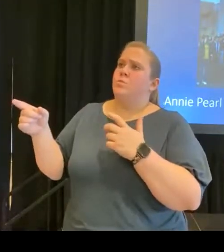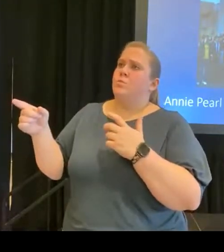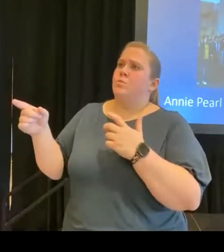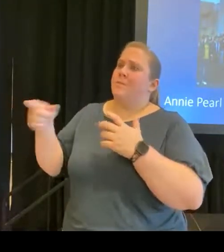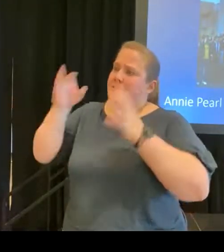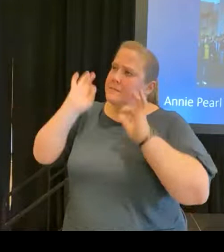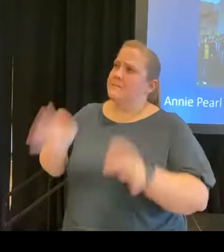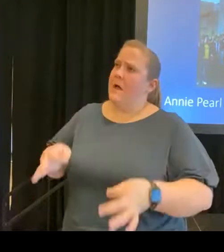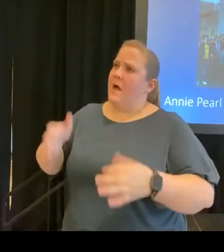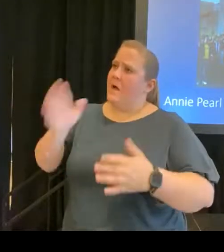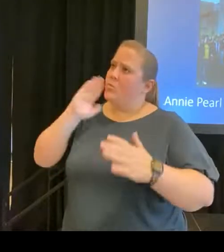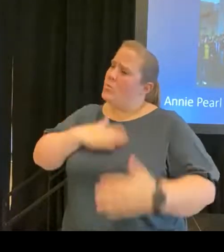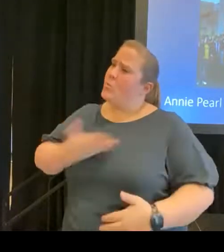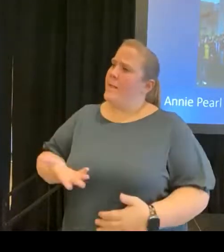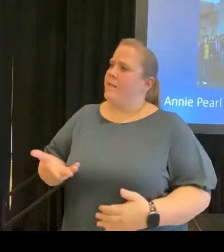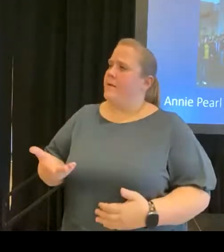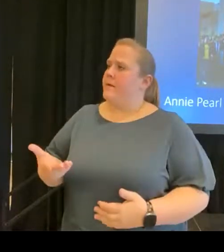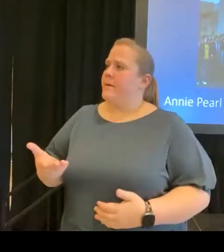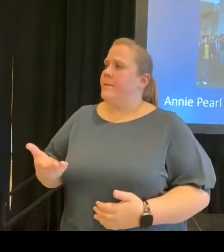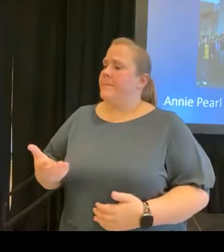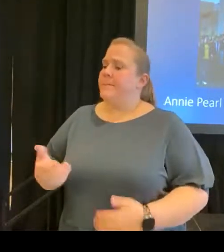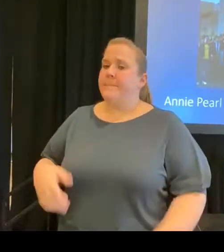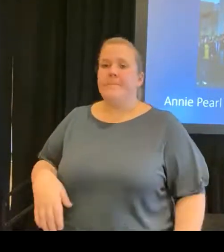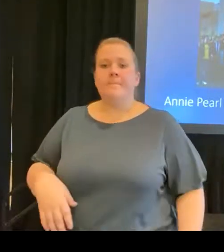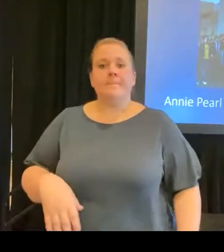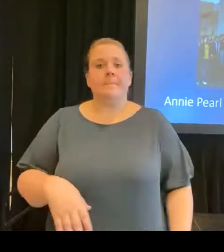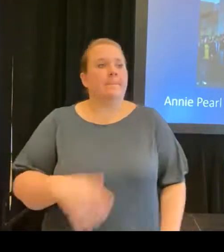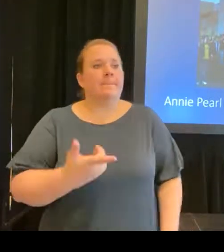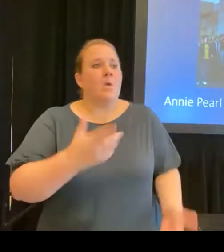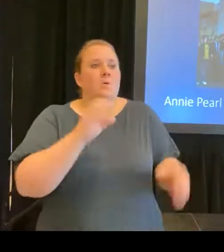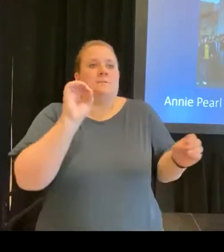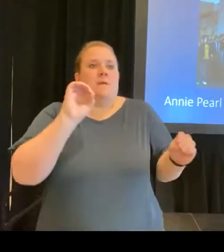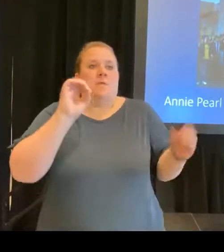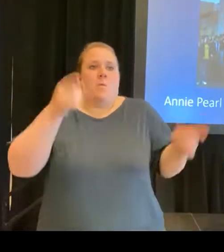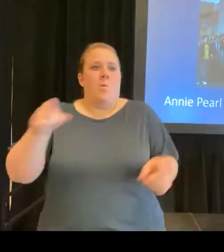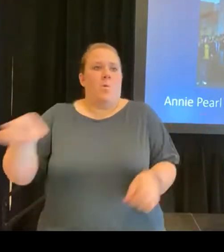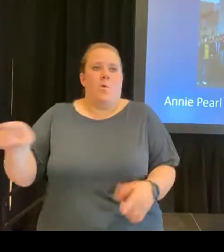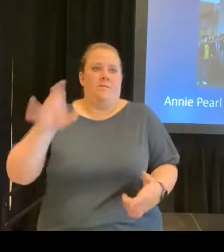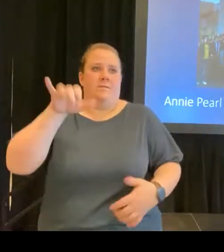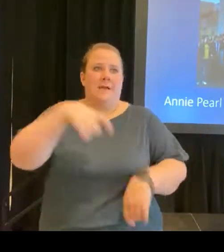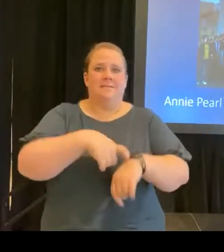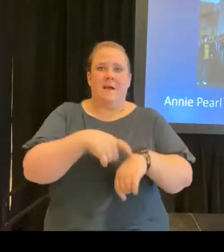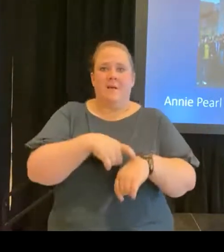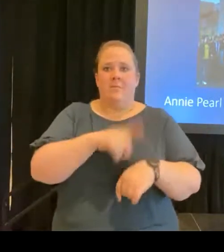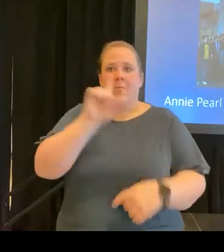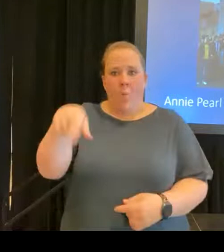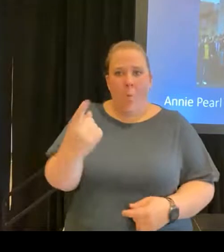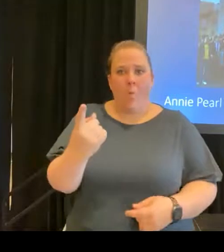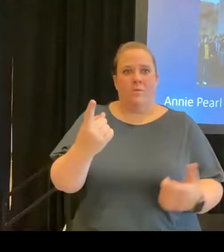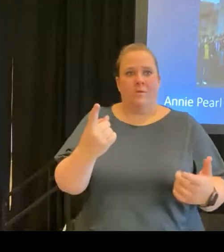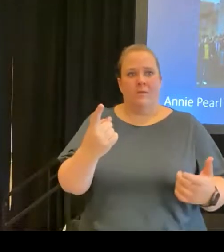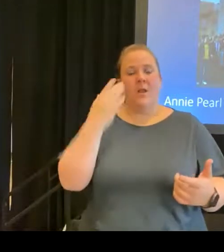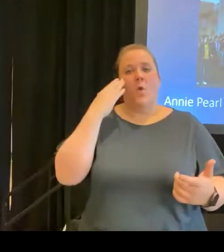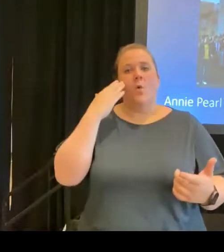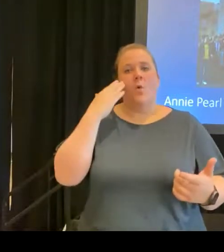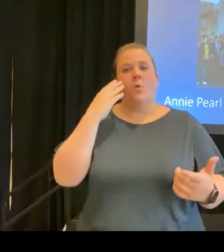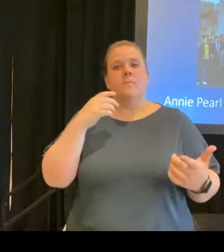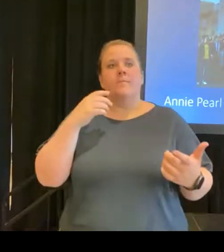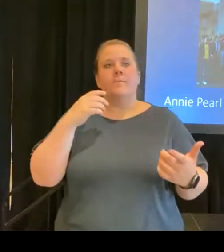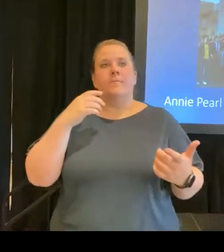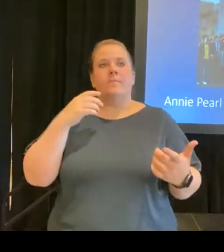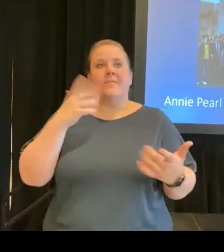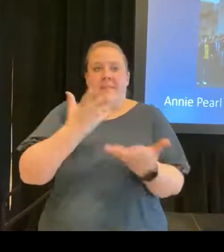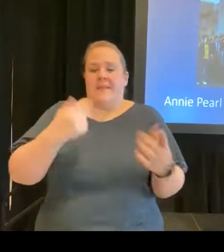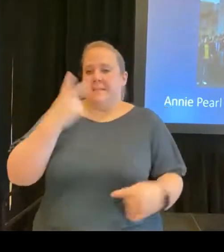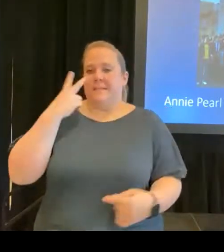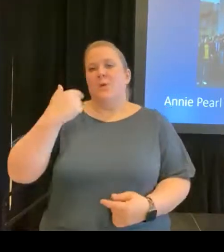that conclusion that Well, you there was were? There was nothing going on at the time except the visibility that I could see.